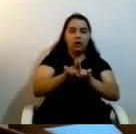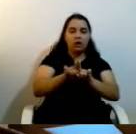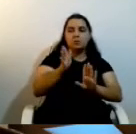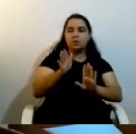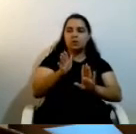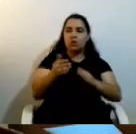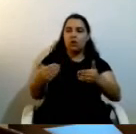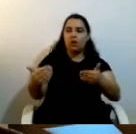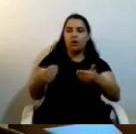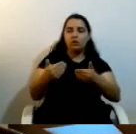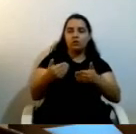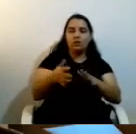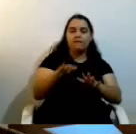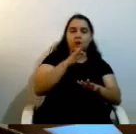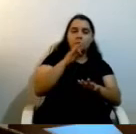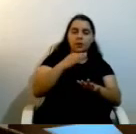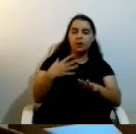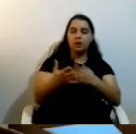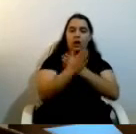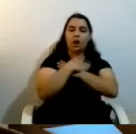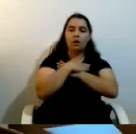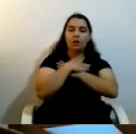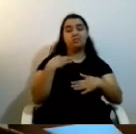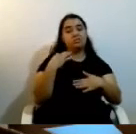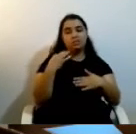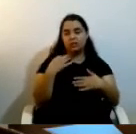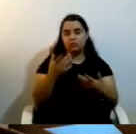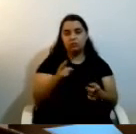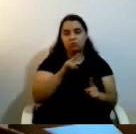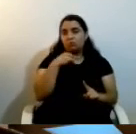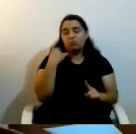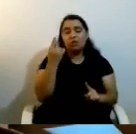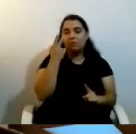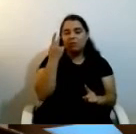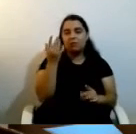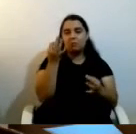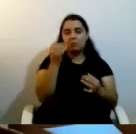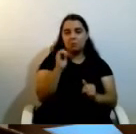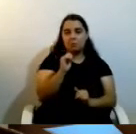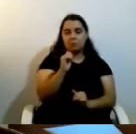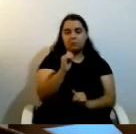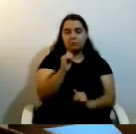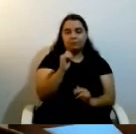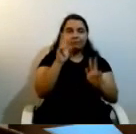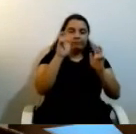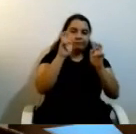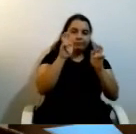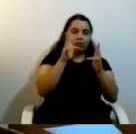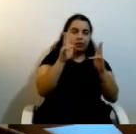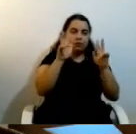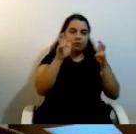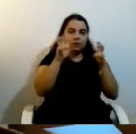volunteers. They would not live in quote, independently and